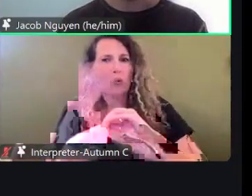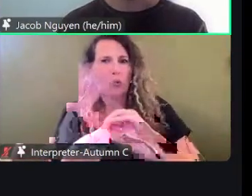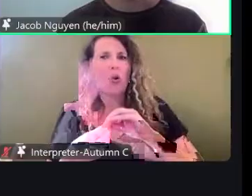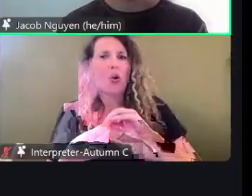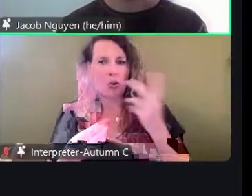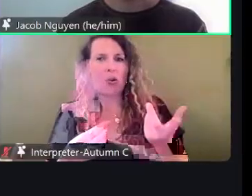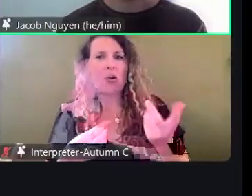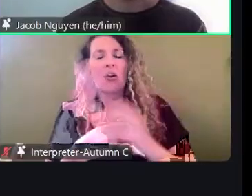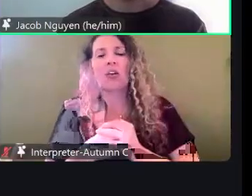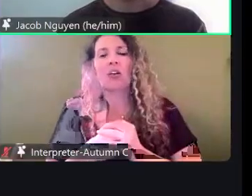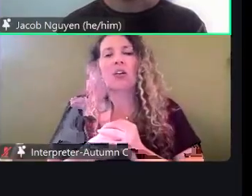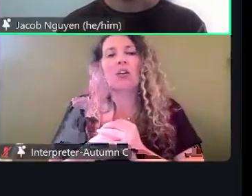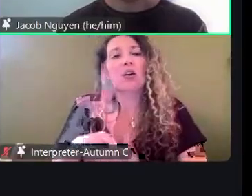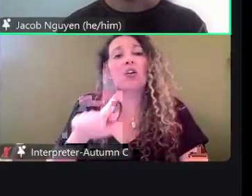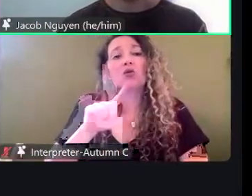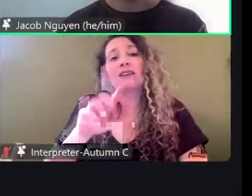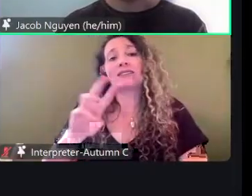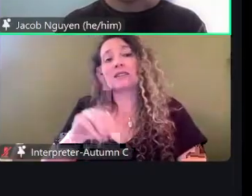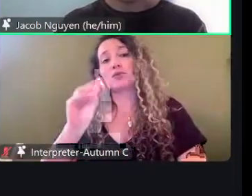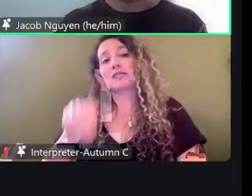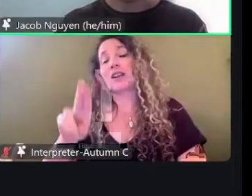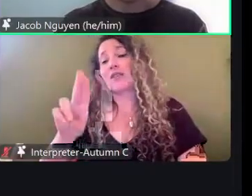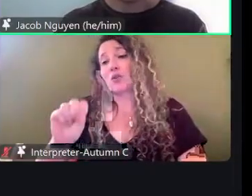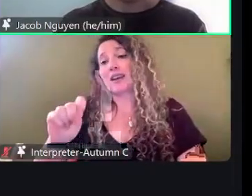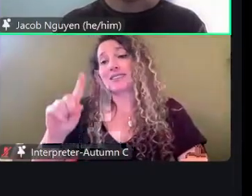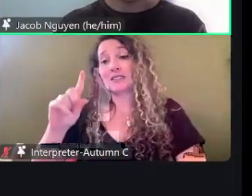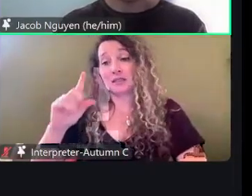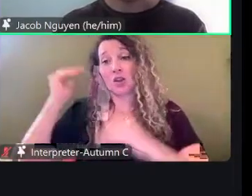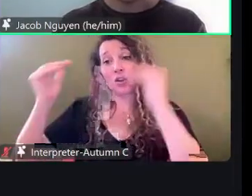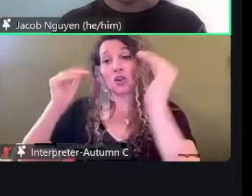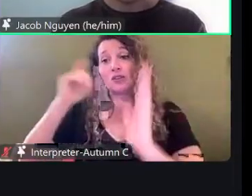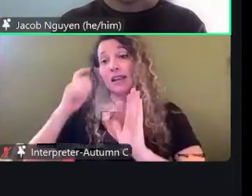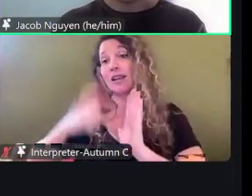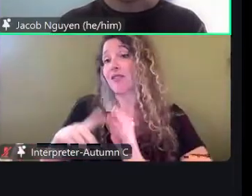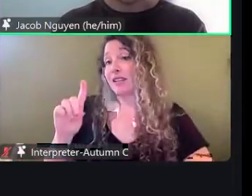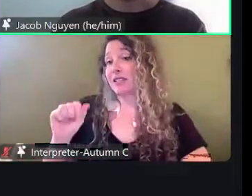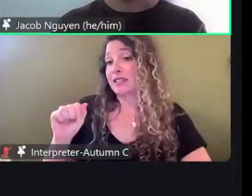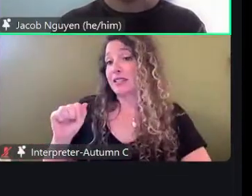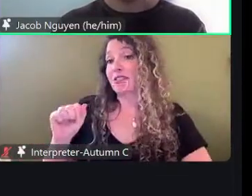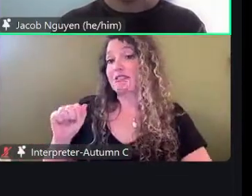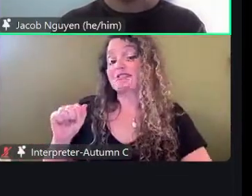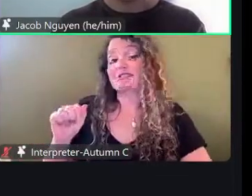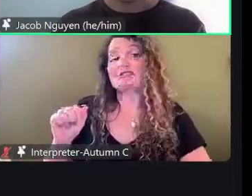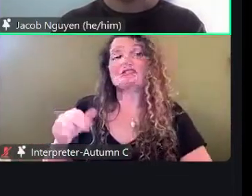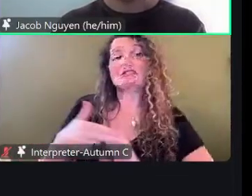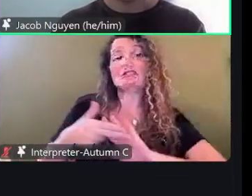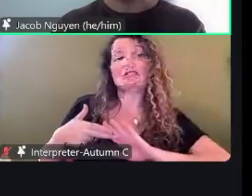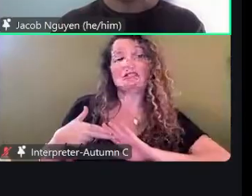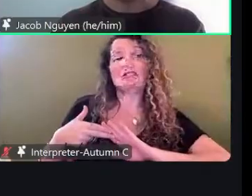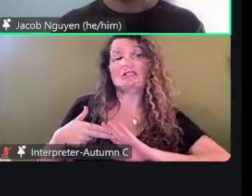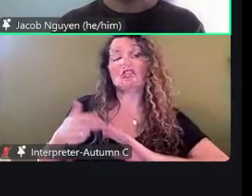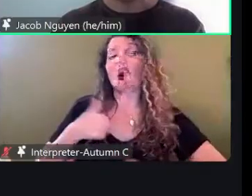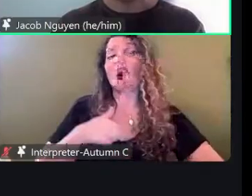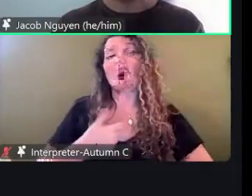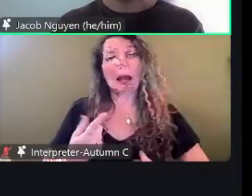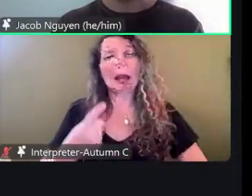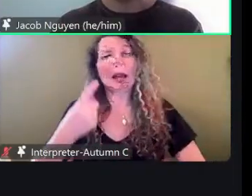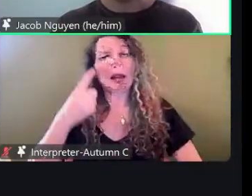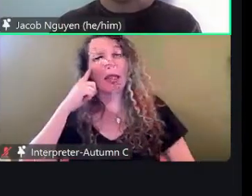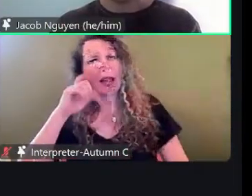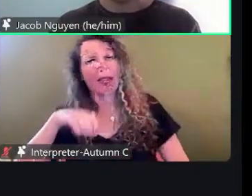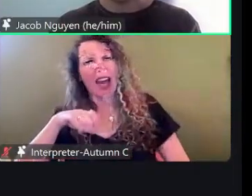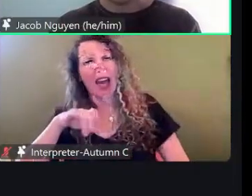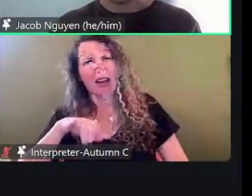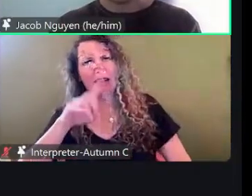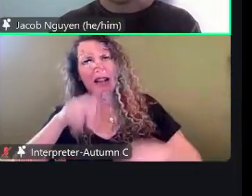of 26% of US adults identifying as disabled. And as such, we believe this diversity should be ultimately